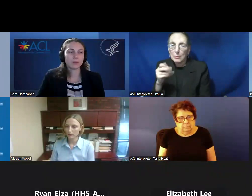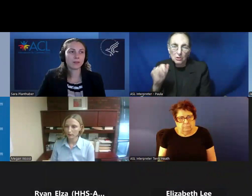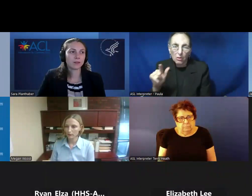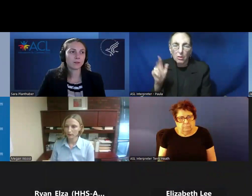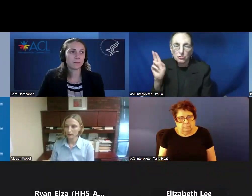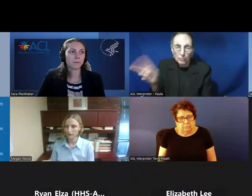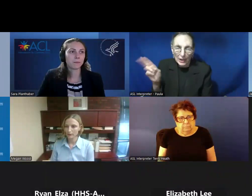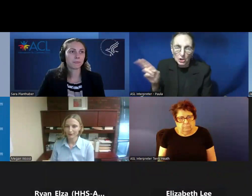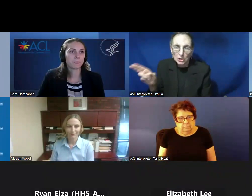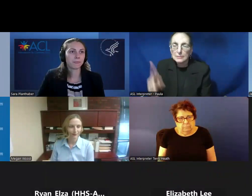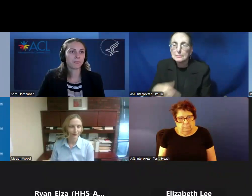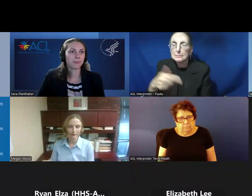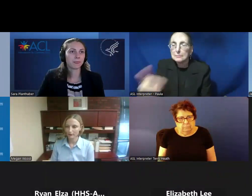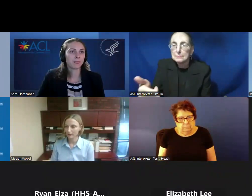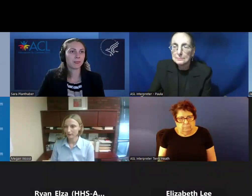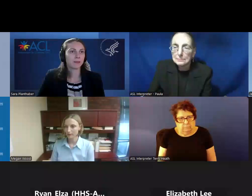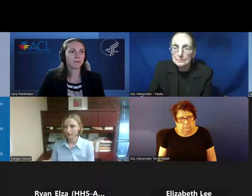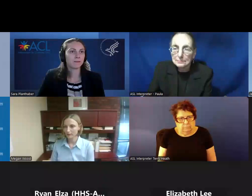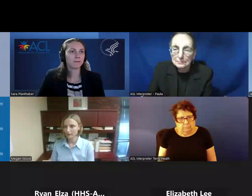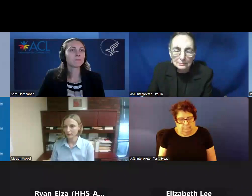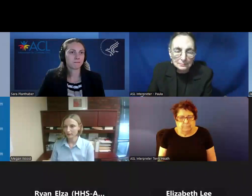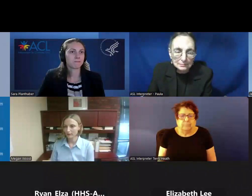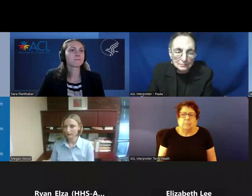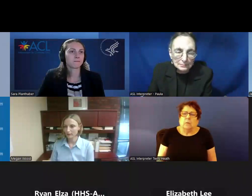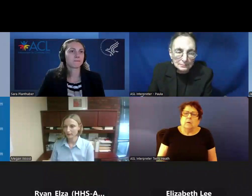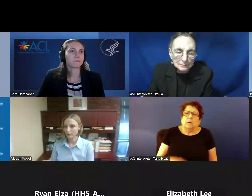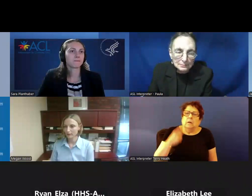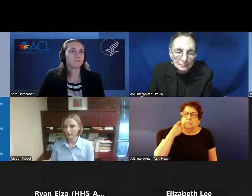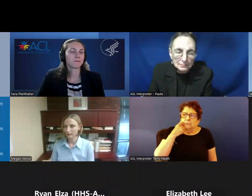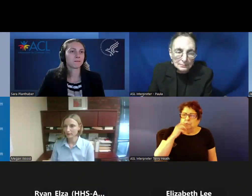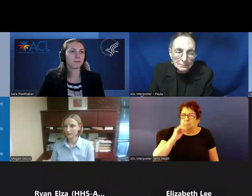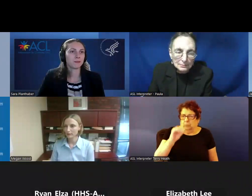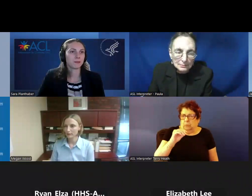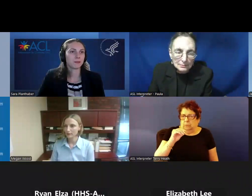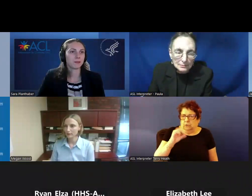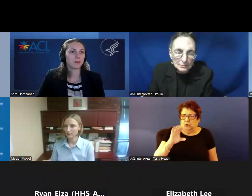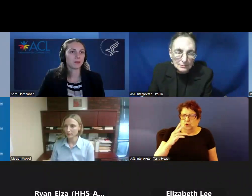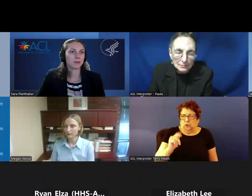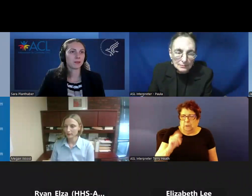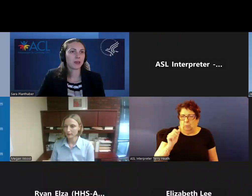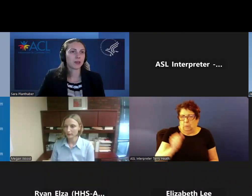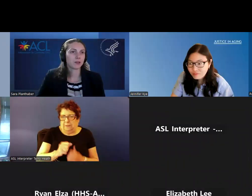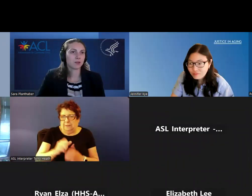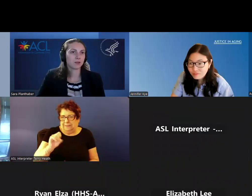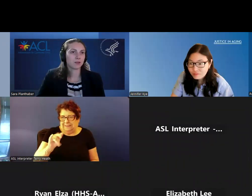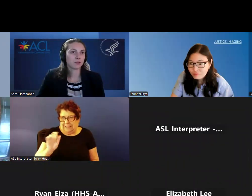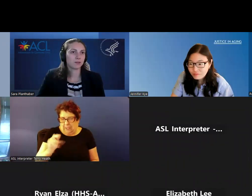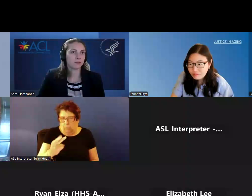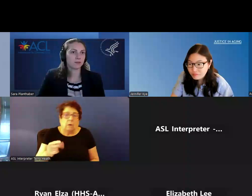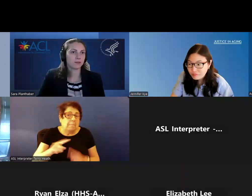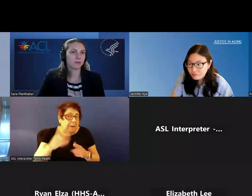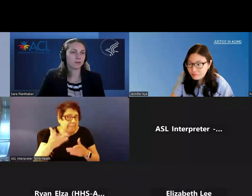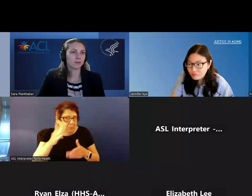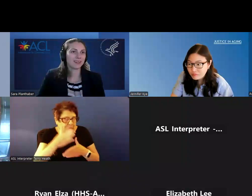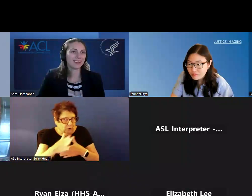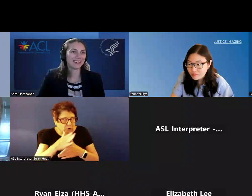I just put it in the chat to Sarah, but Sarah, maybe you could share it with the audience. Jenny is our in-house expert